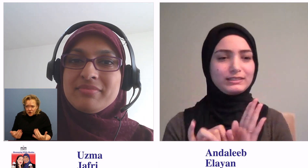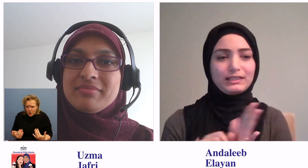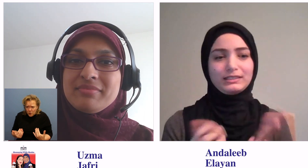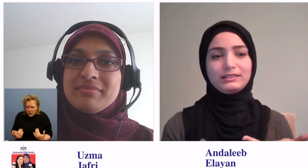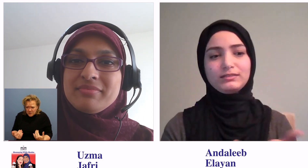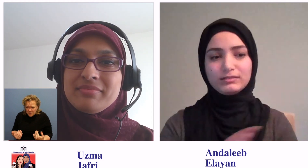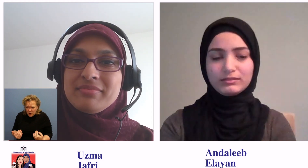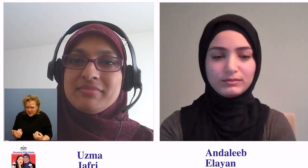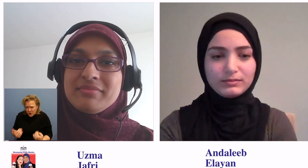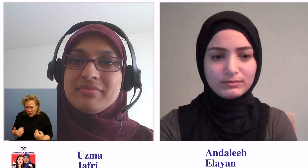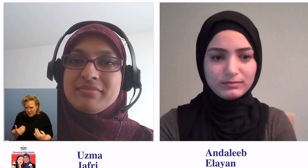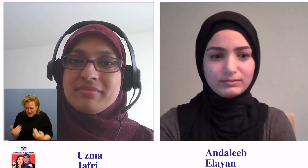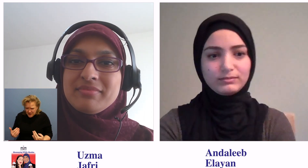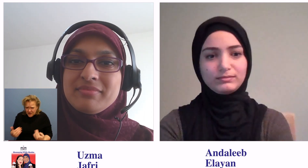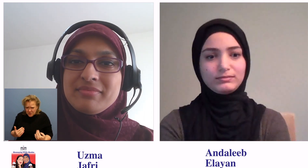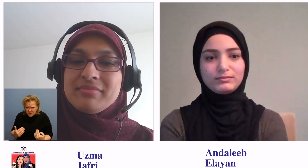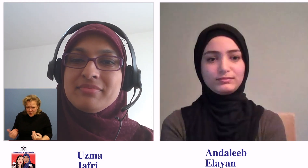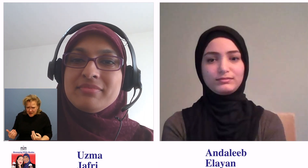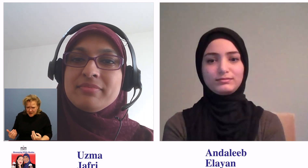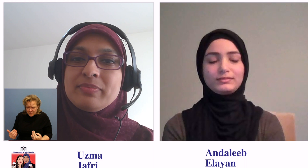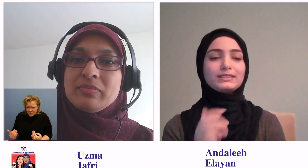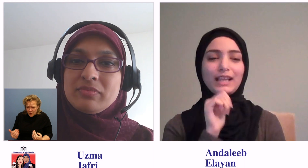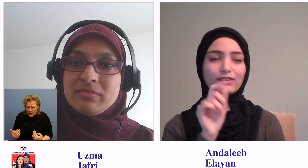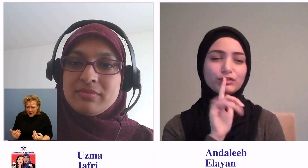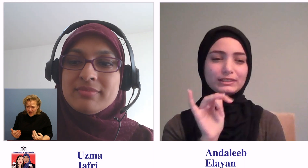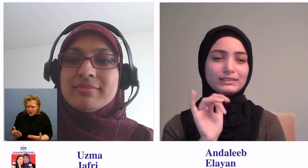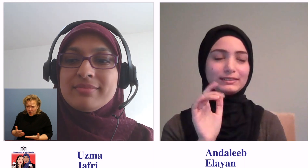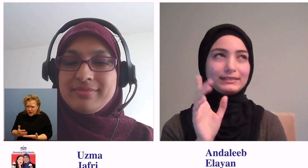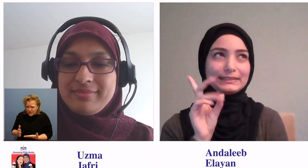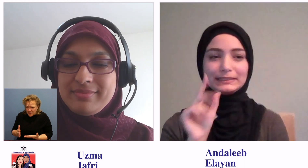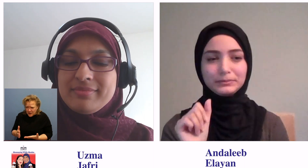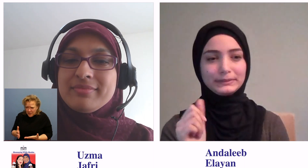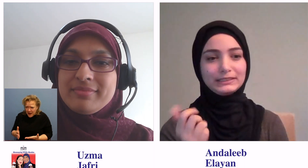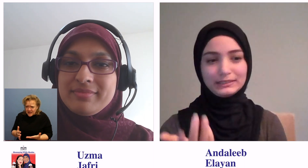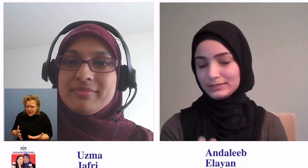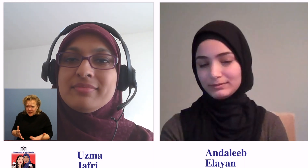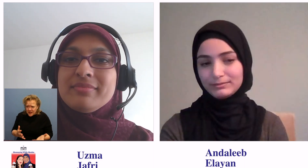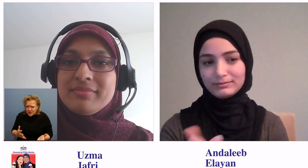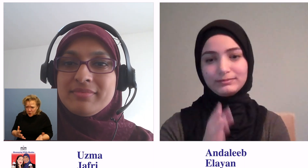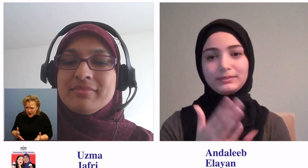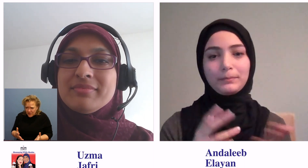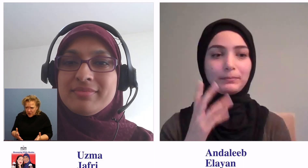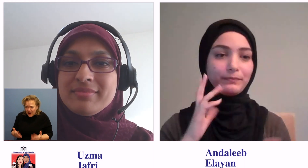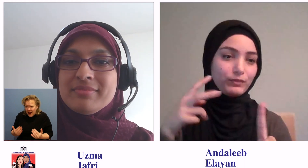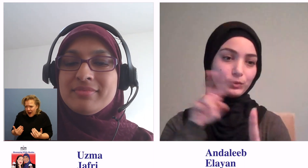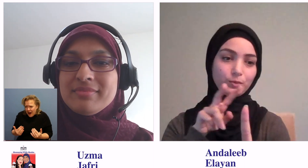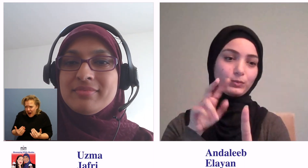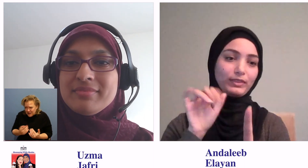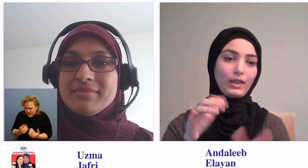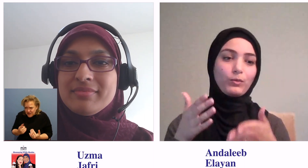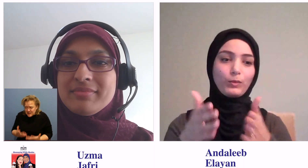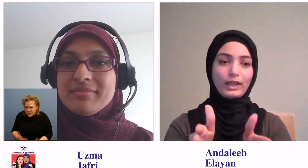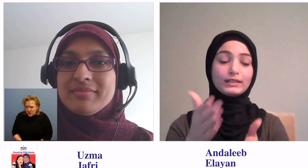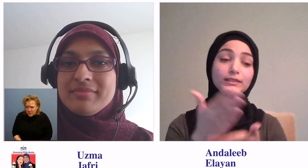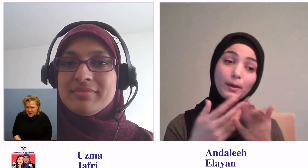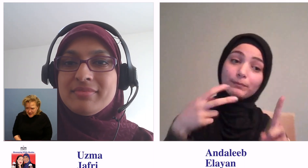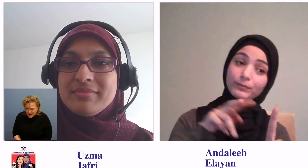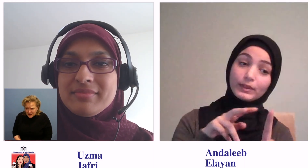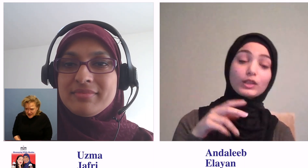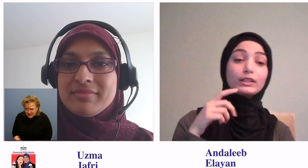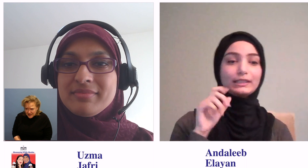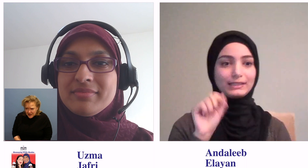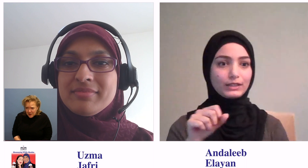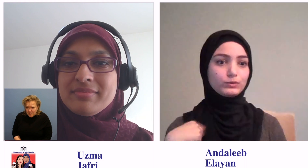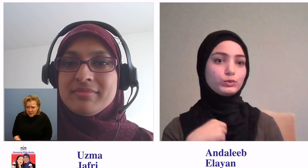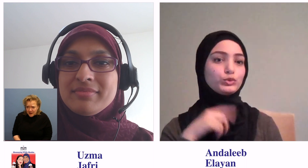I don't want to be thought of as, oh, I'm deaf. I should be treated a different way. know, given it a pass on things or whatever. Deafness is part of my